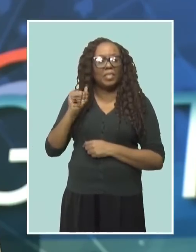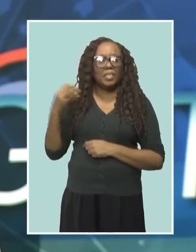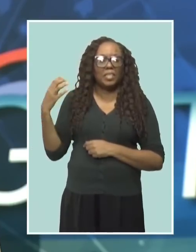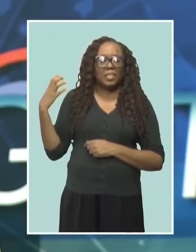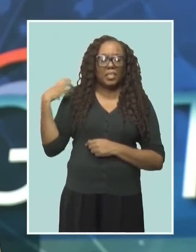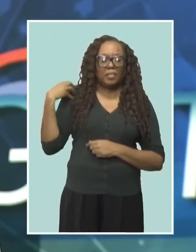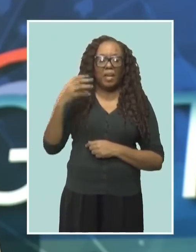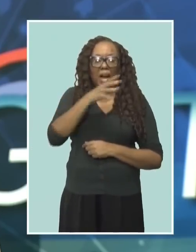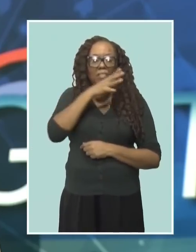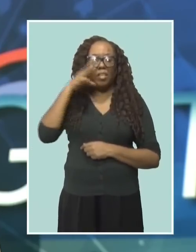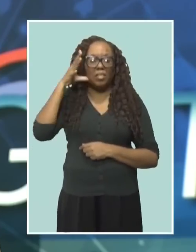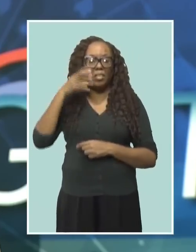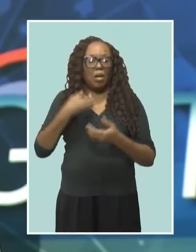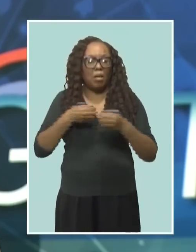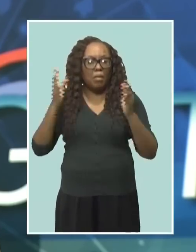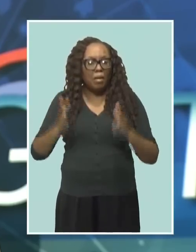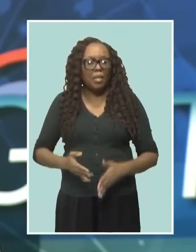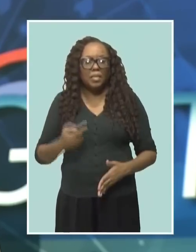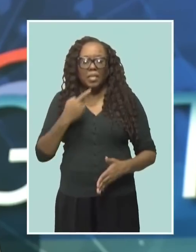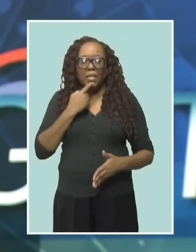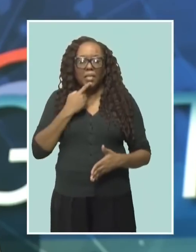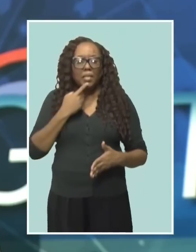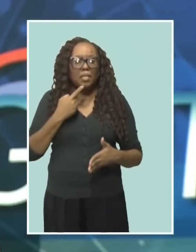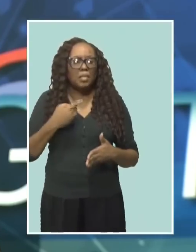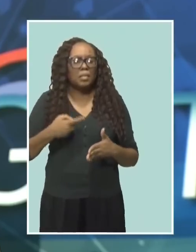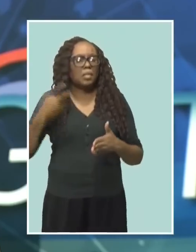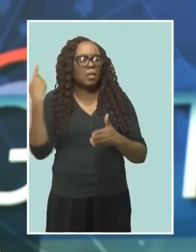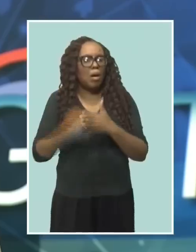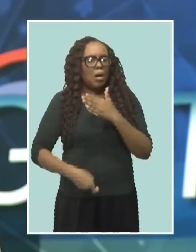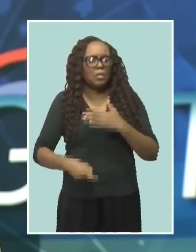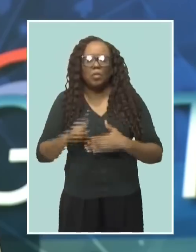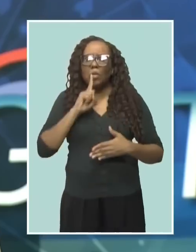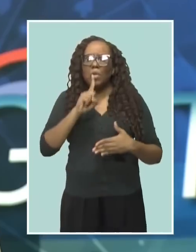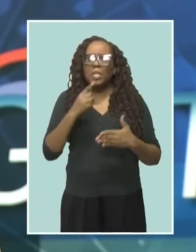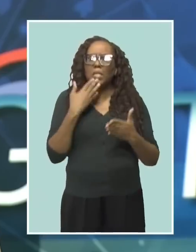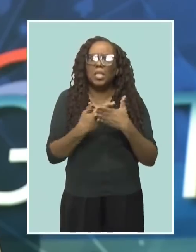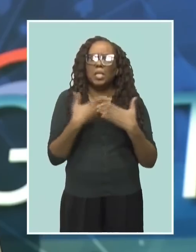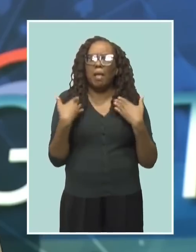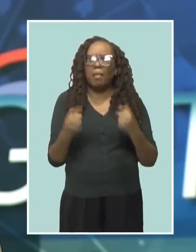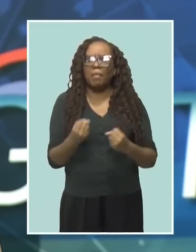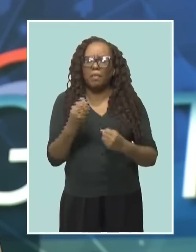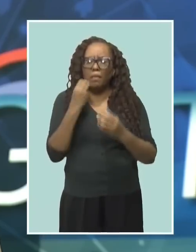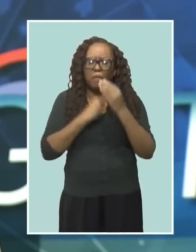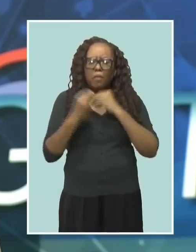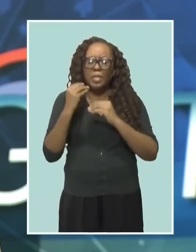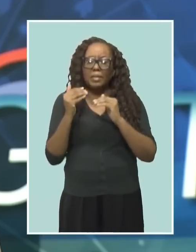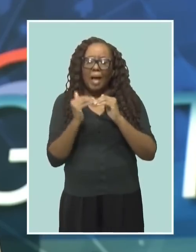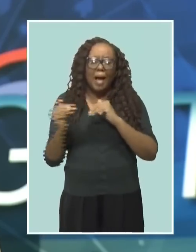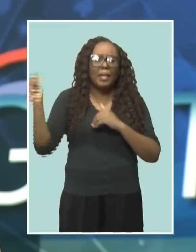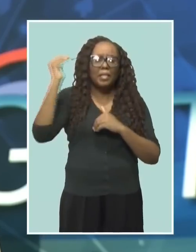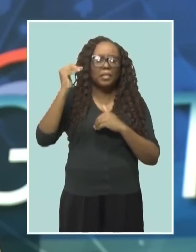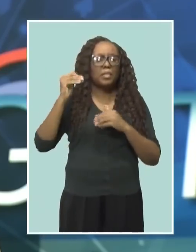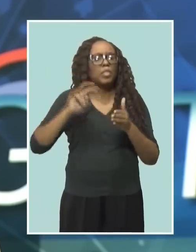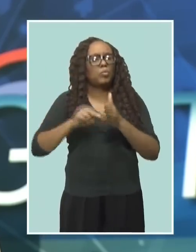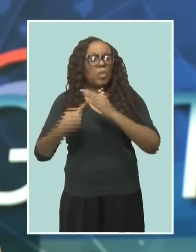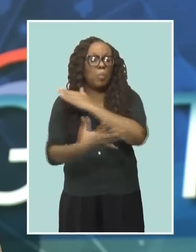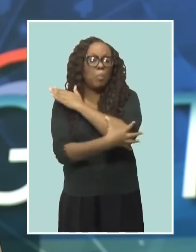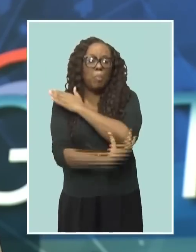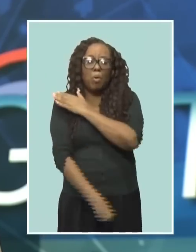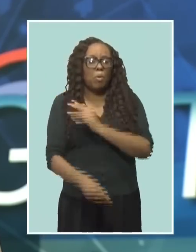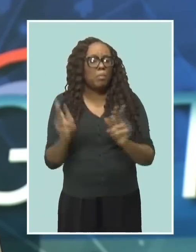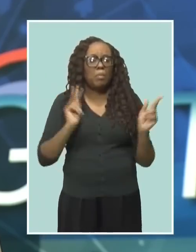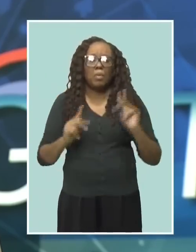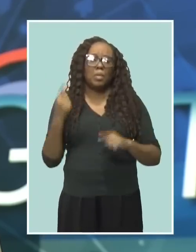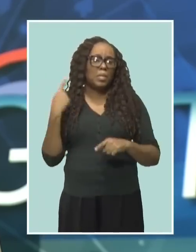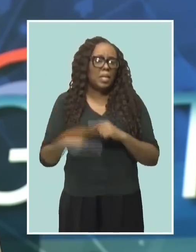Barney Callender says the cost of nutritious food is too high, and as a result, the less fortunate cannot afford it. But